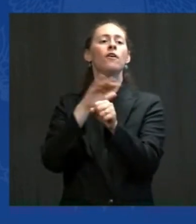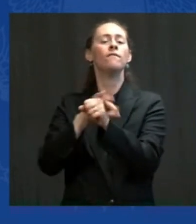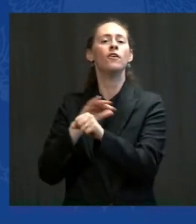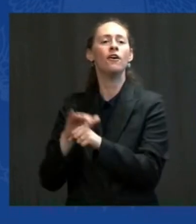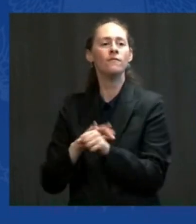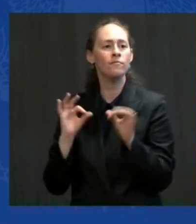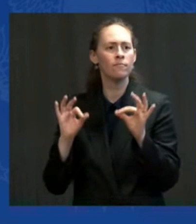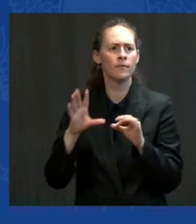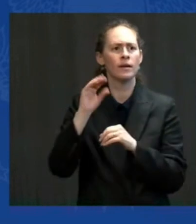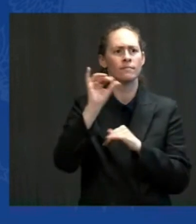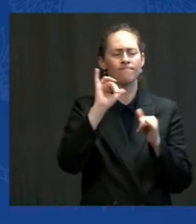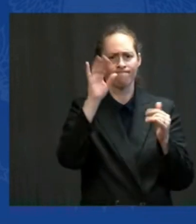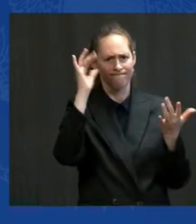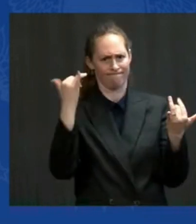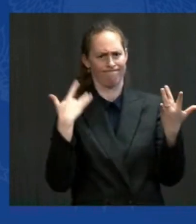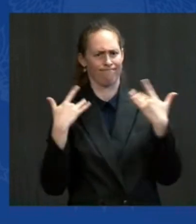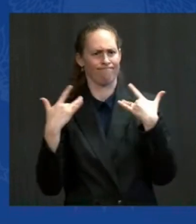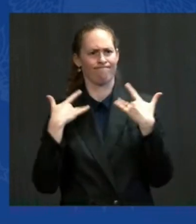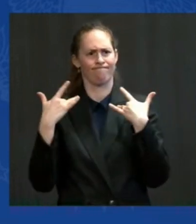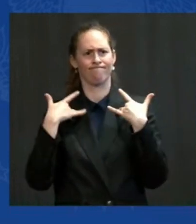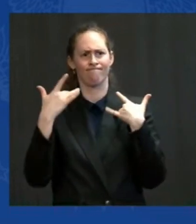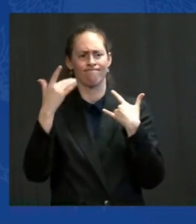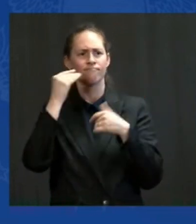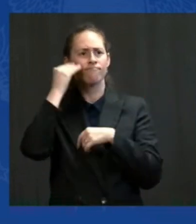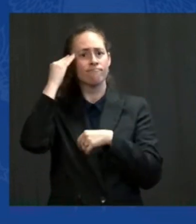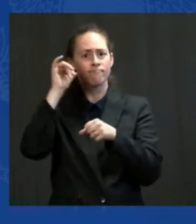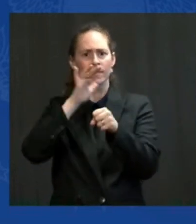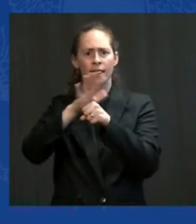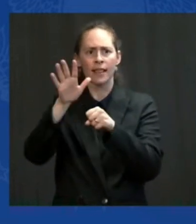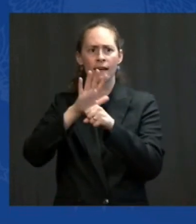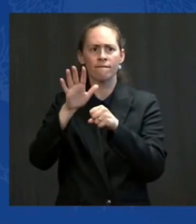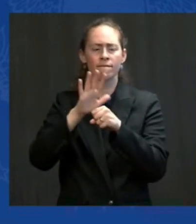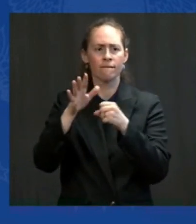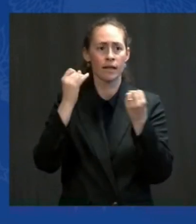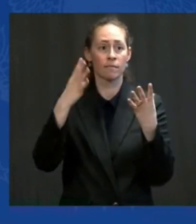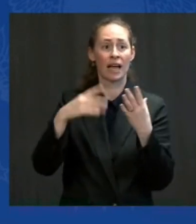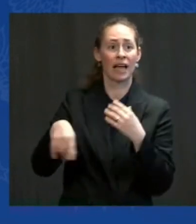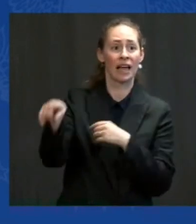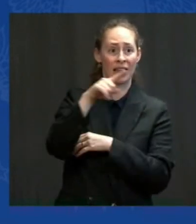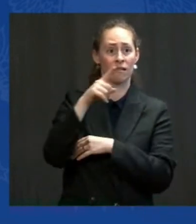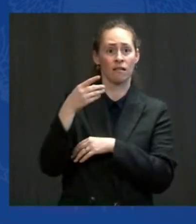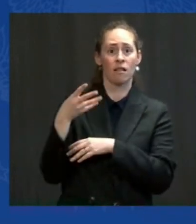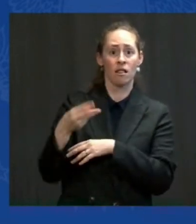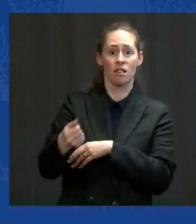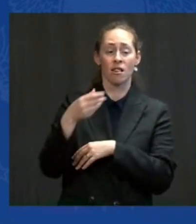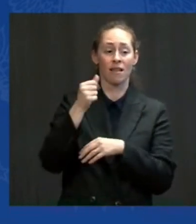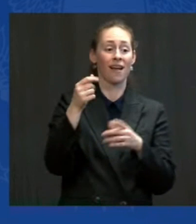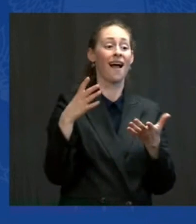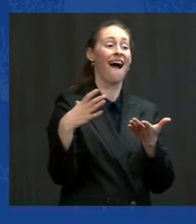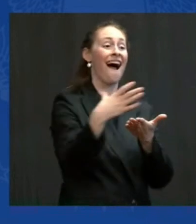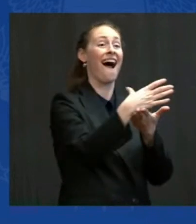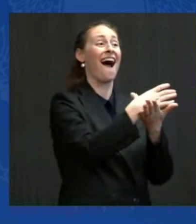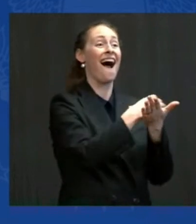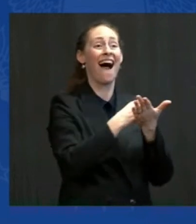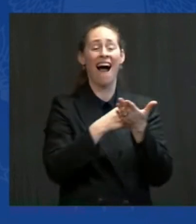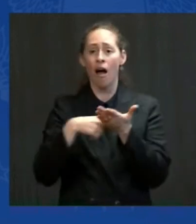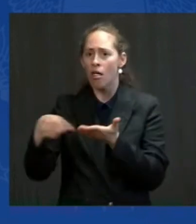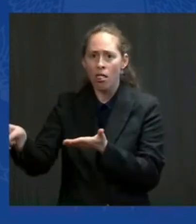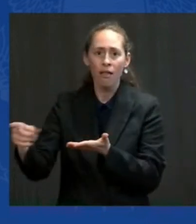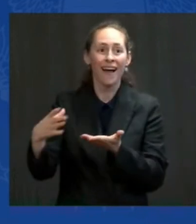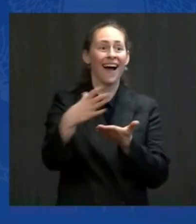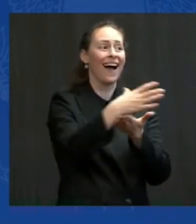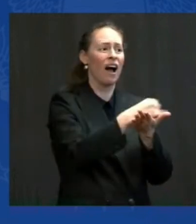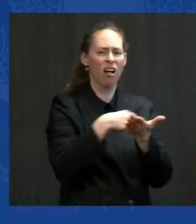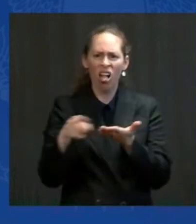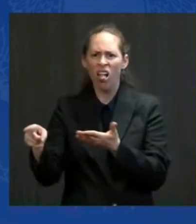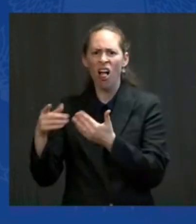Over 10 million renters in this country pay more than half their income for the rent on their apartment. And